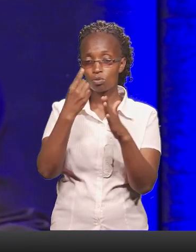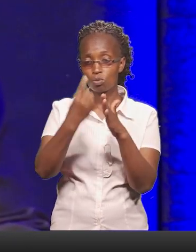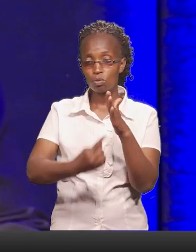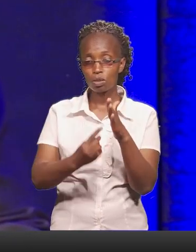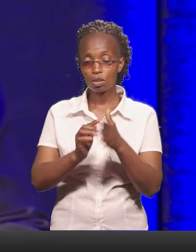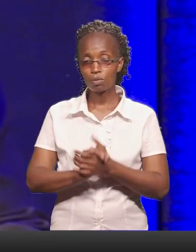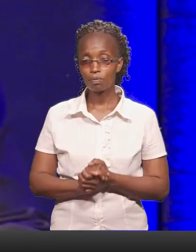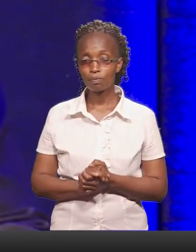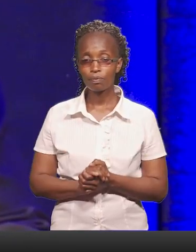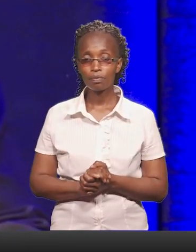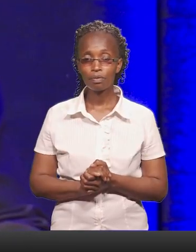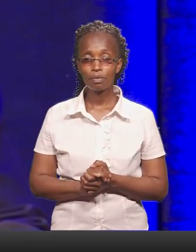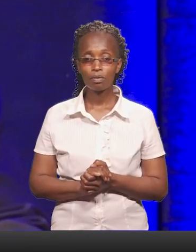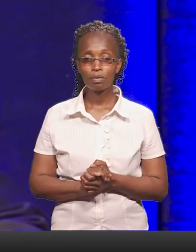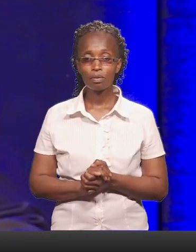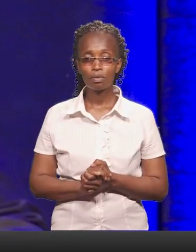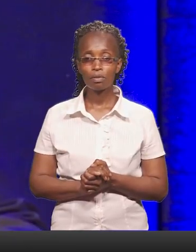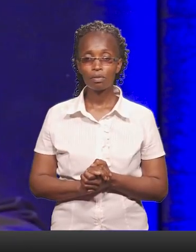about